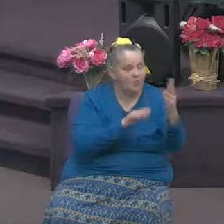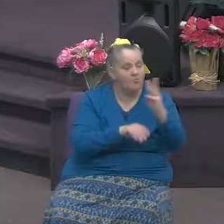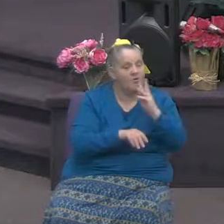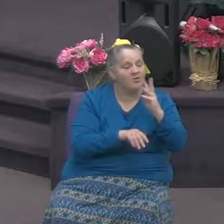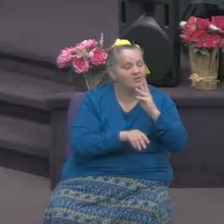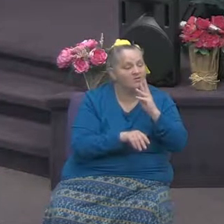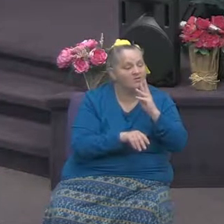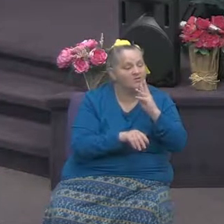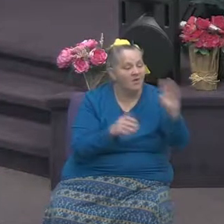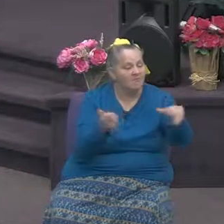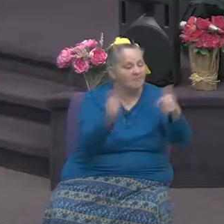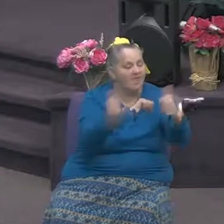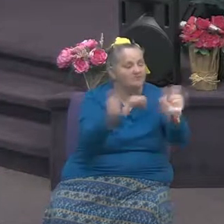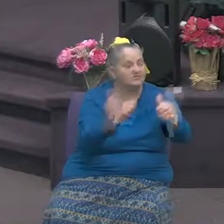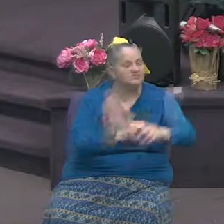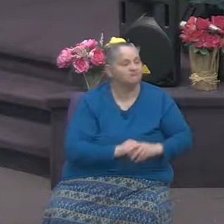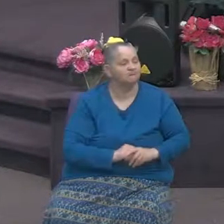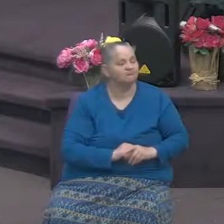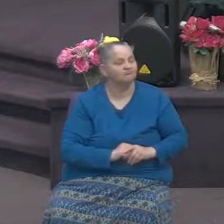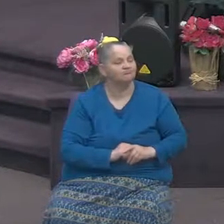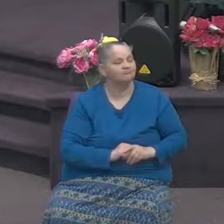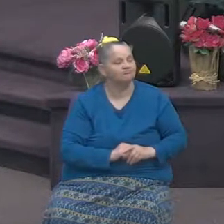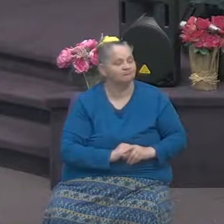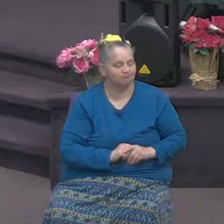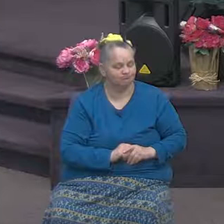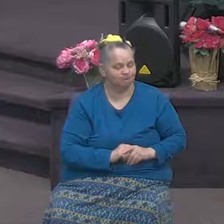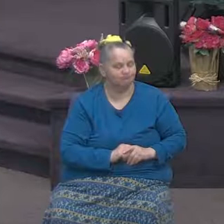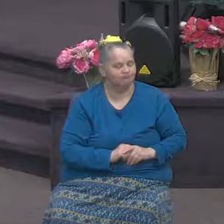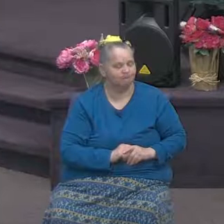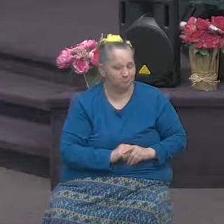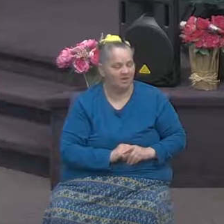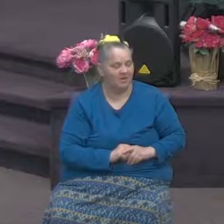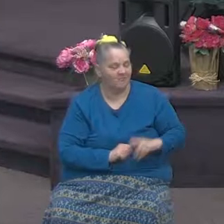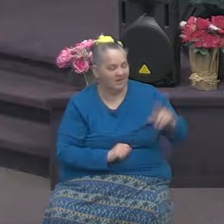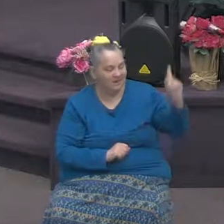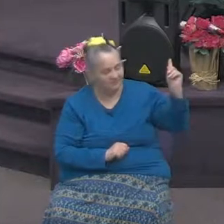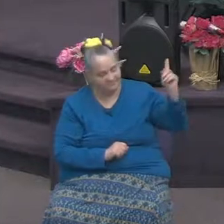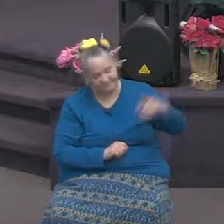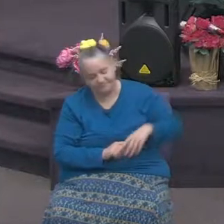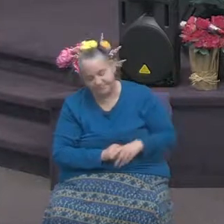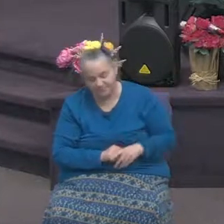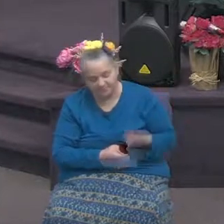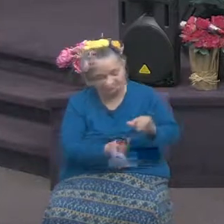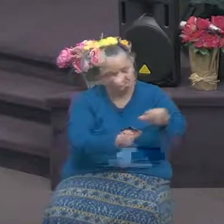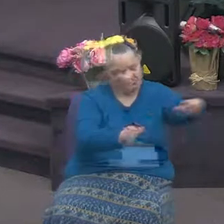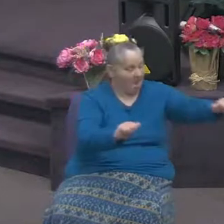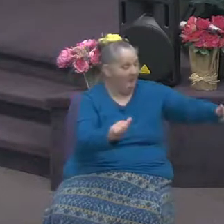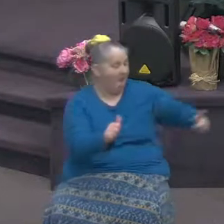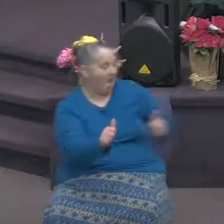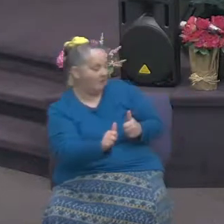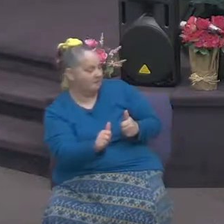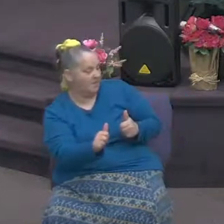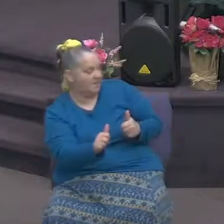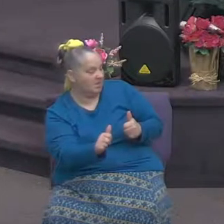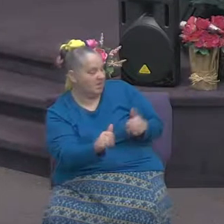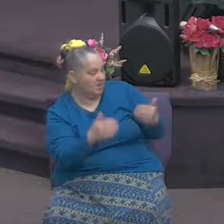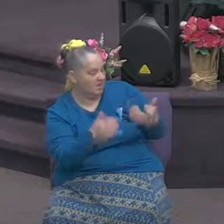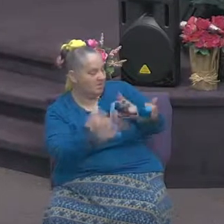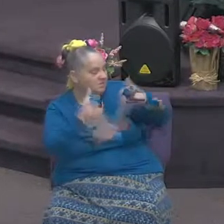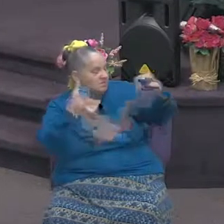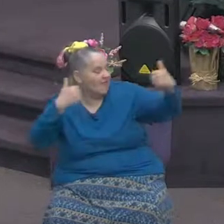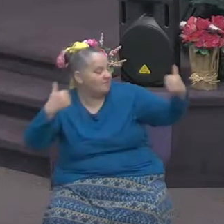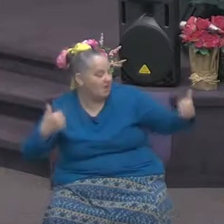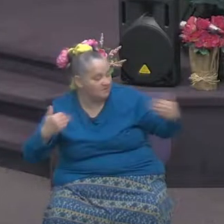water, baptism. Behind them stands the